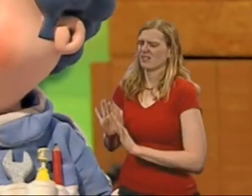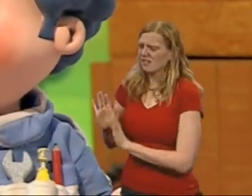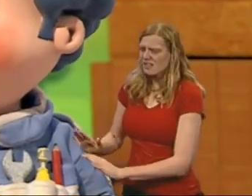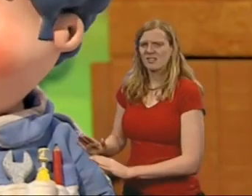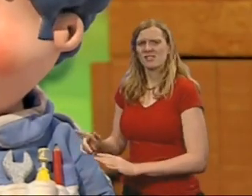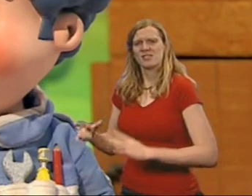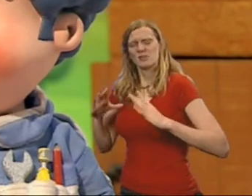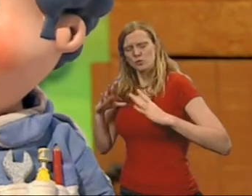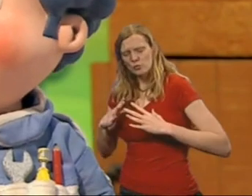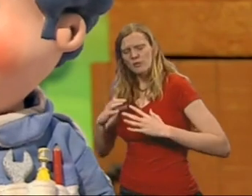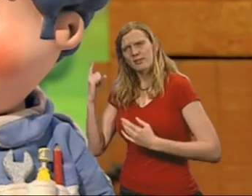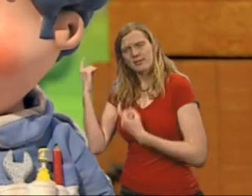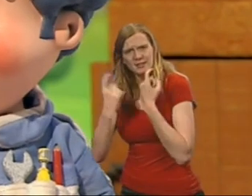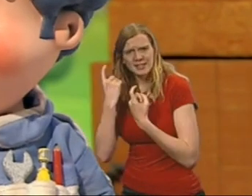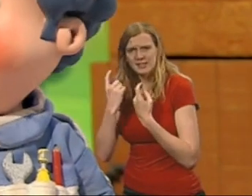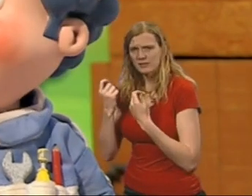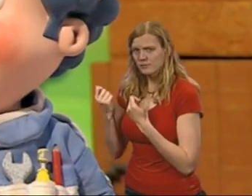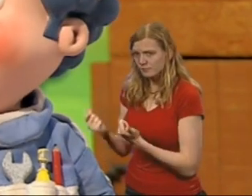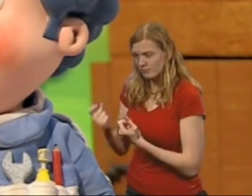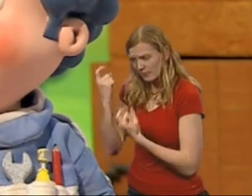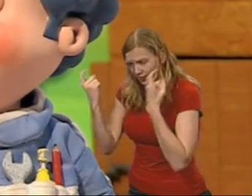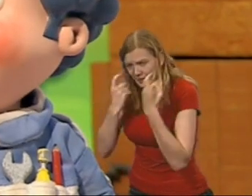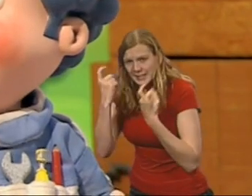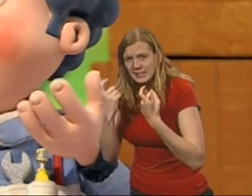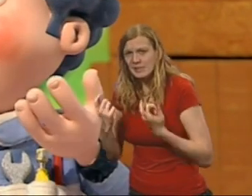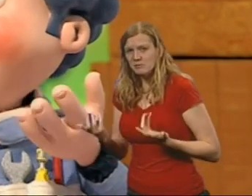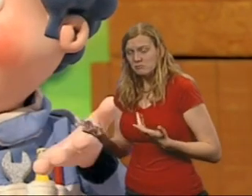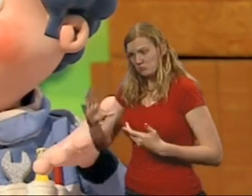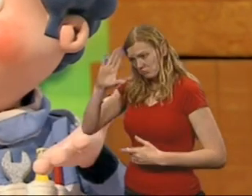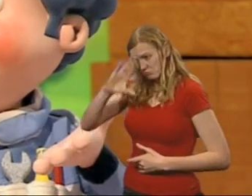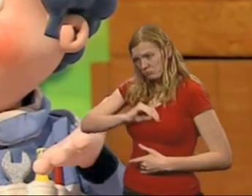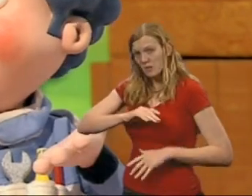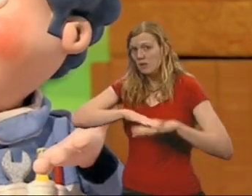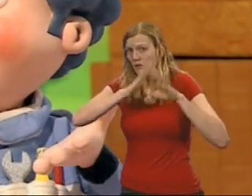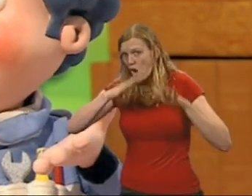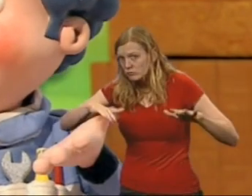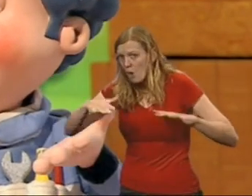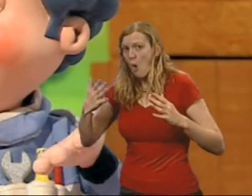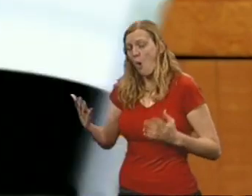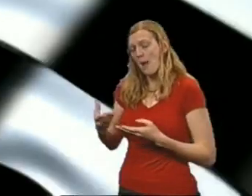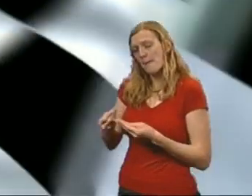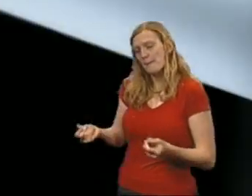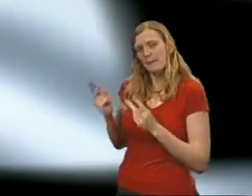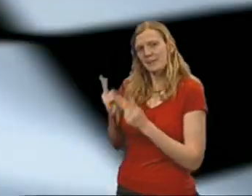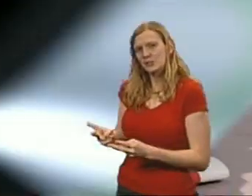You have a little think and let us know. Countryside or beach? What's it to be?